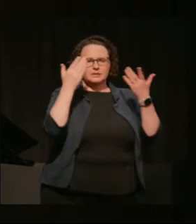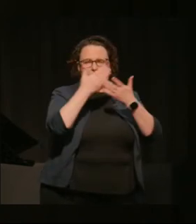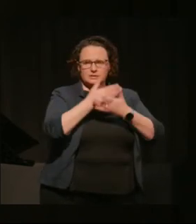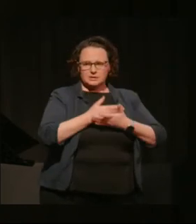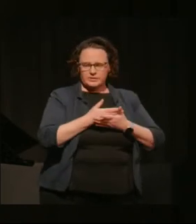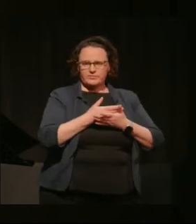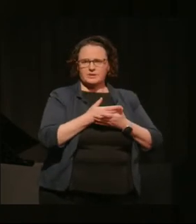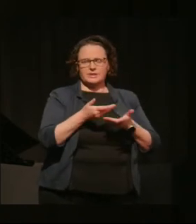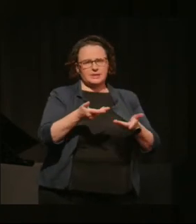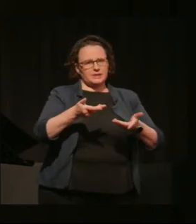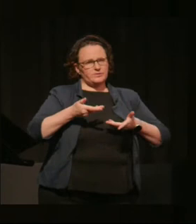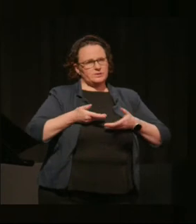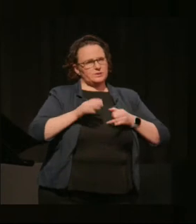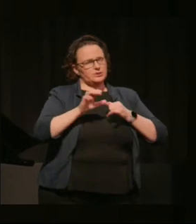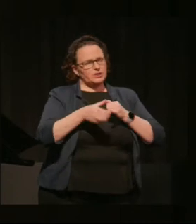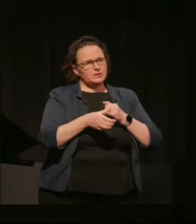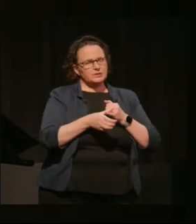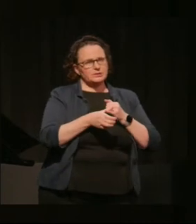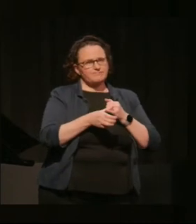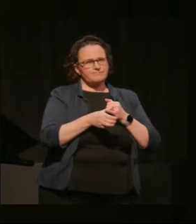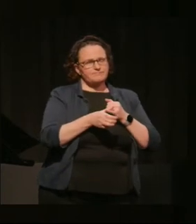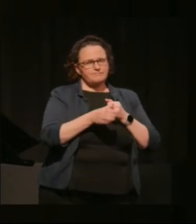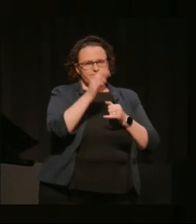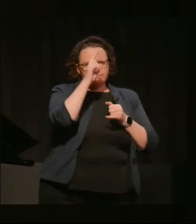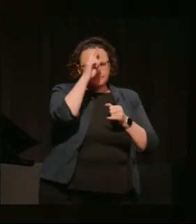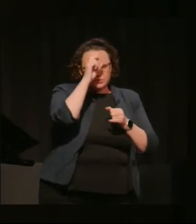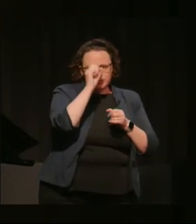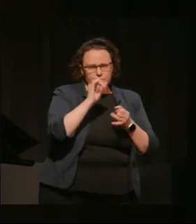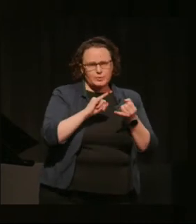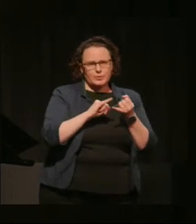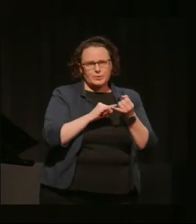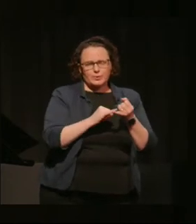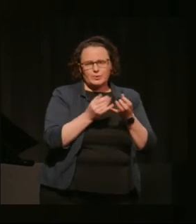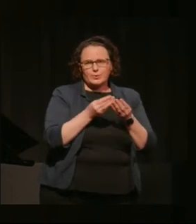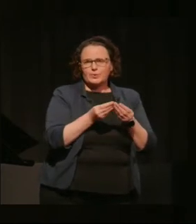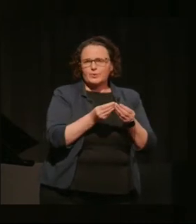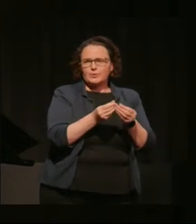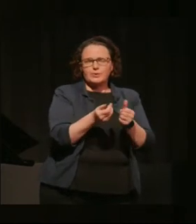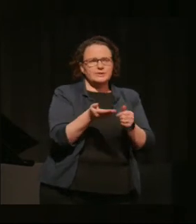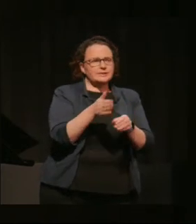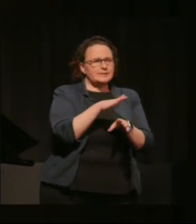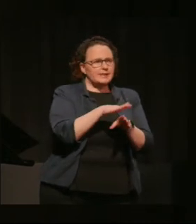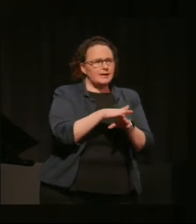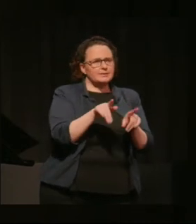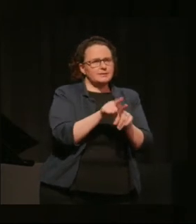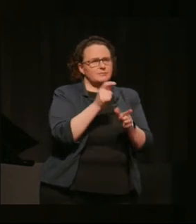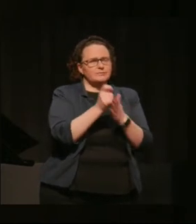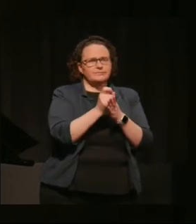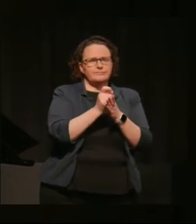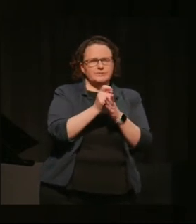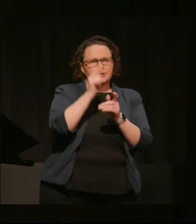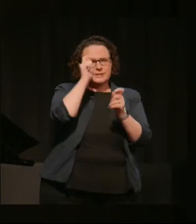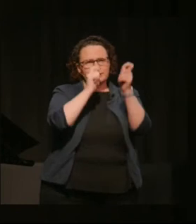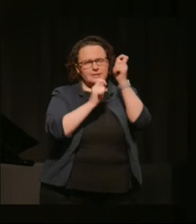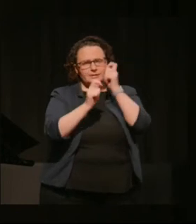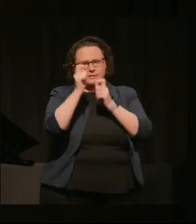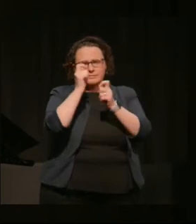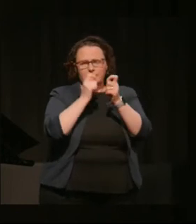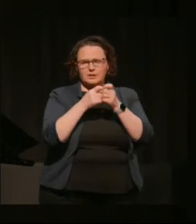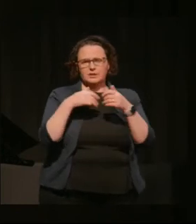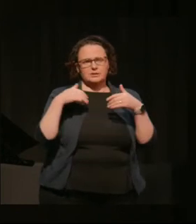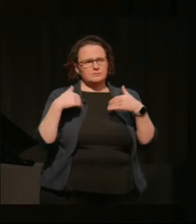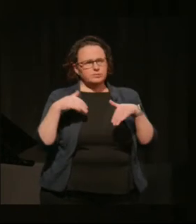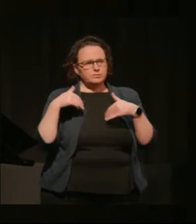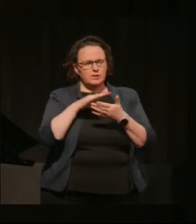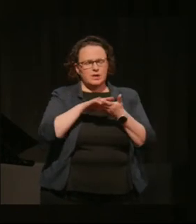us with the opportunity to cherish the memory of those who perished and to reflect on the consequences of the